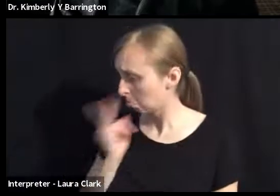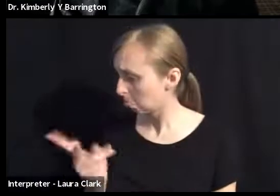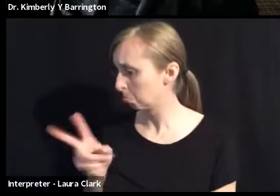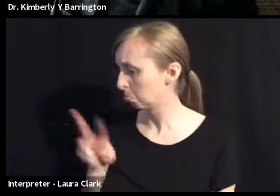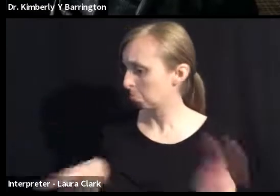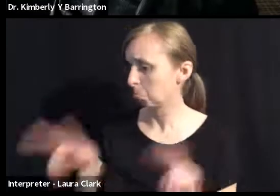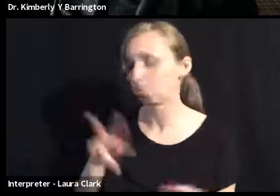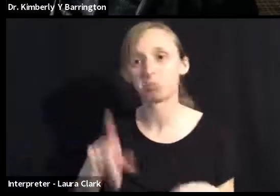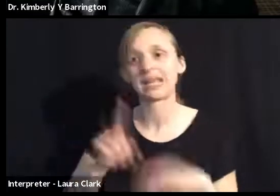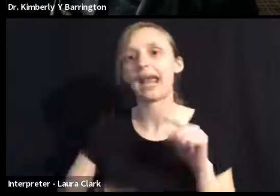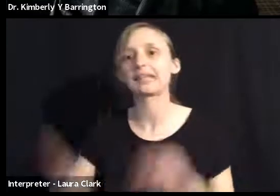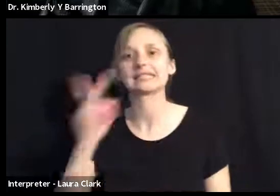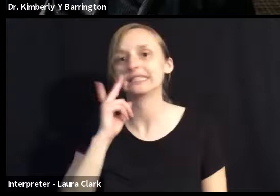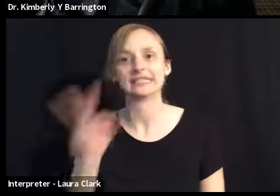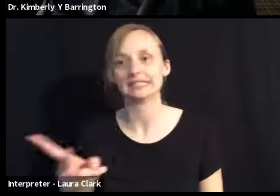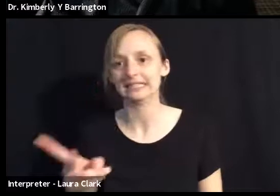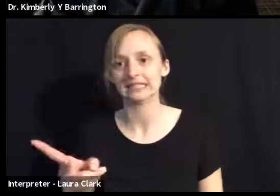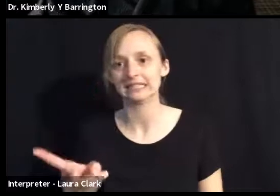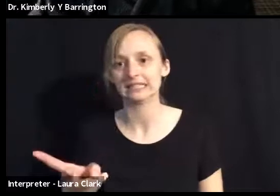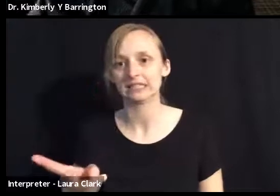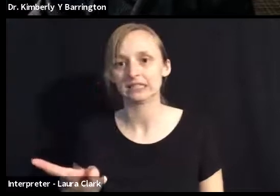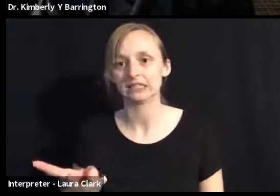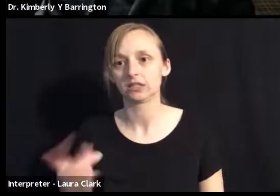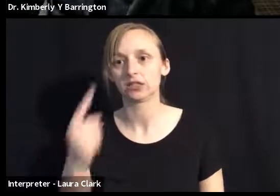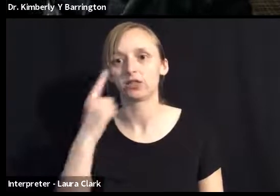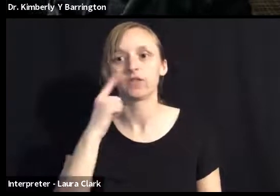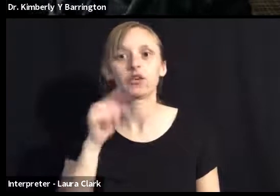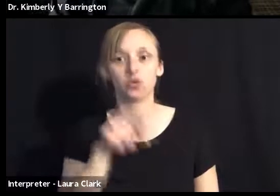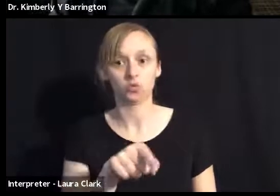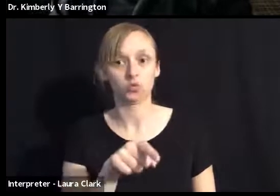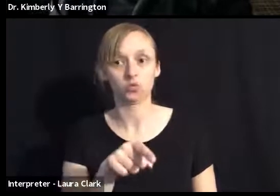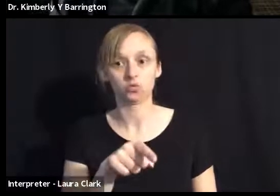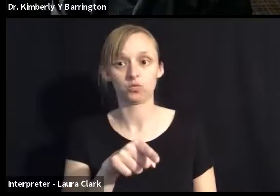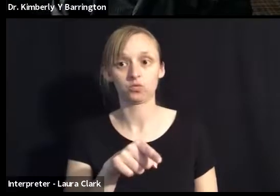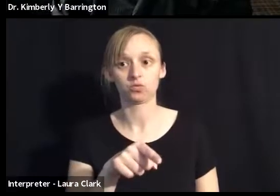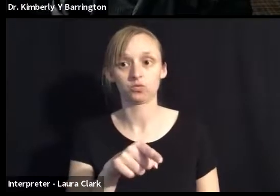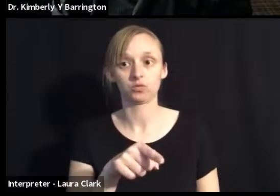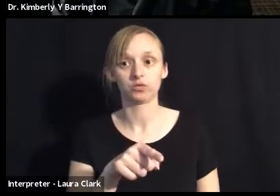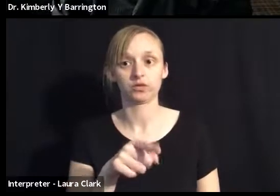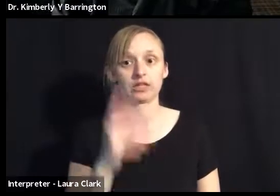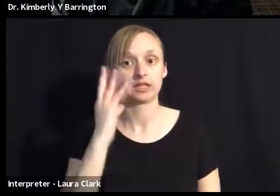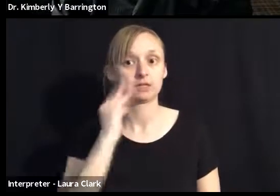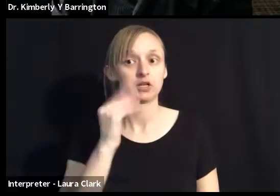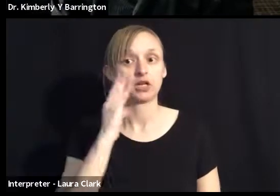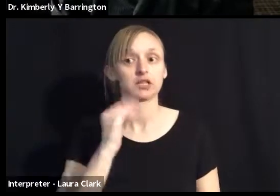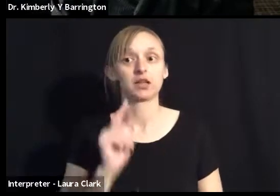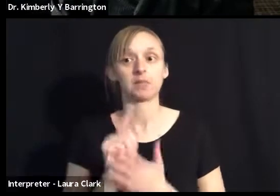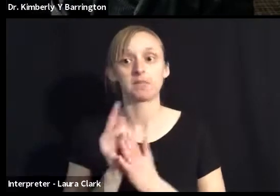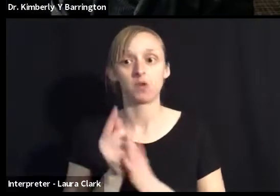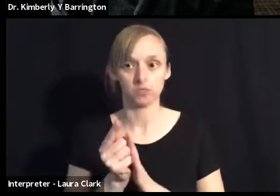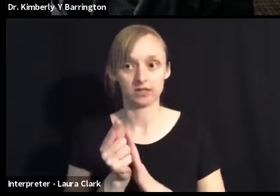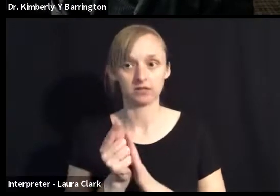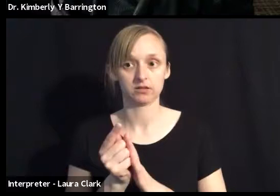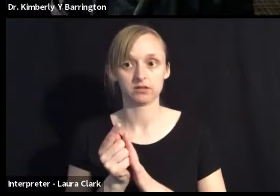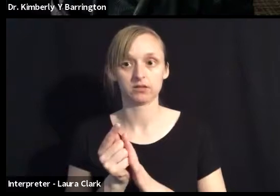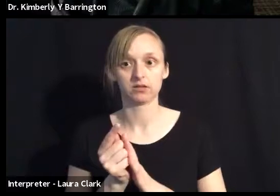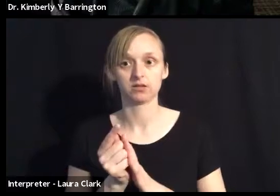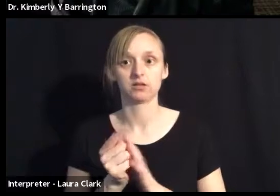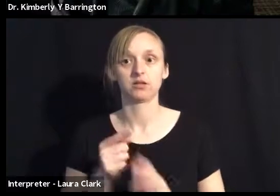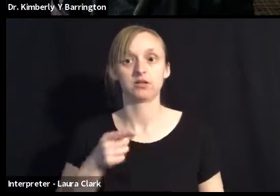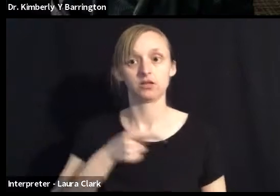So for you to even experience that moment where it was just you and